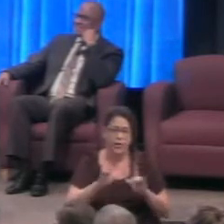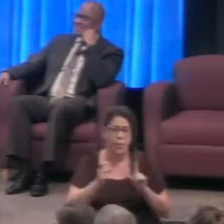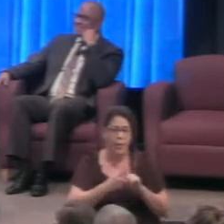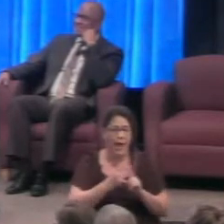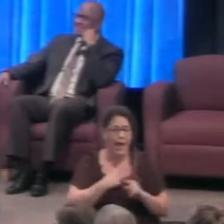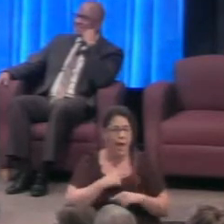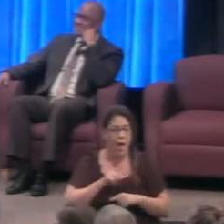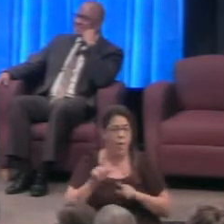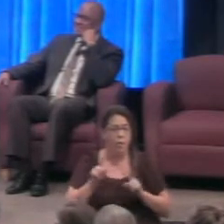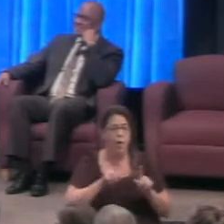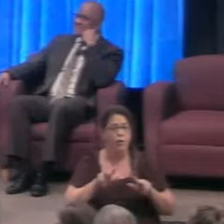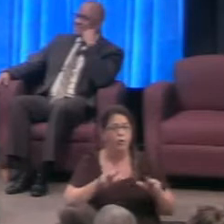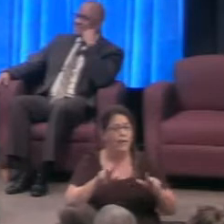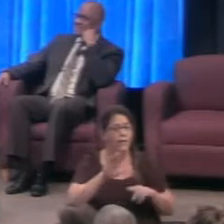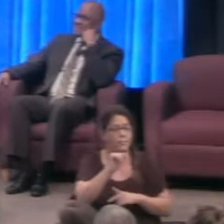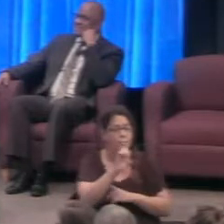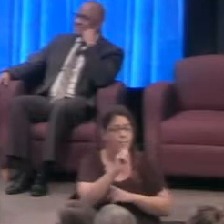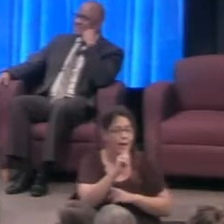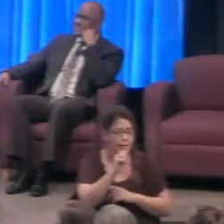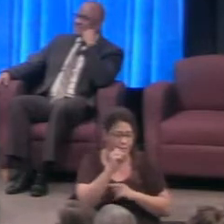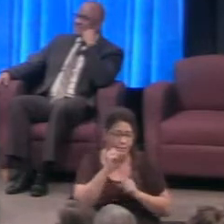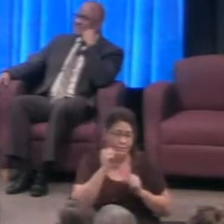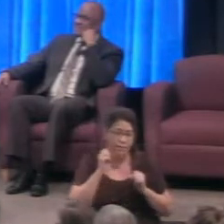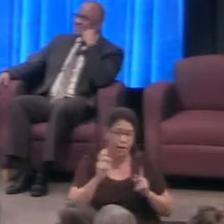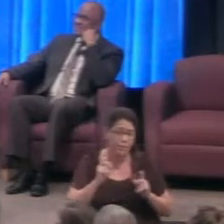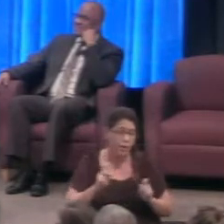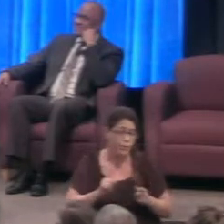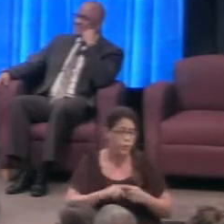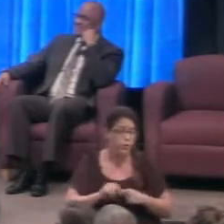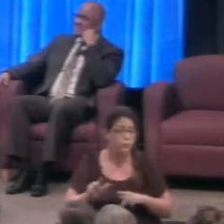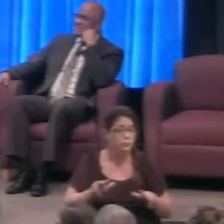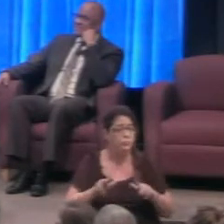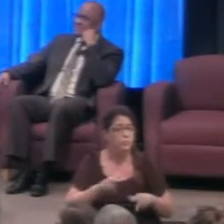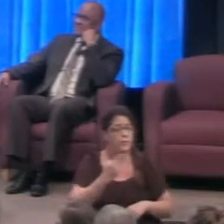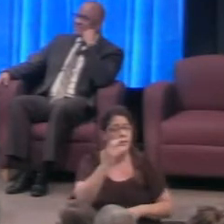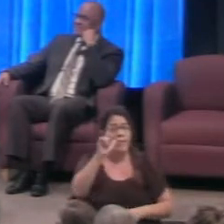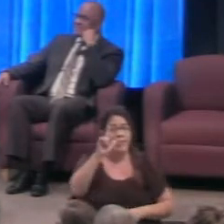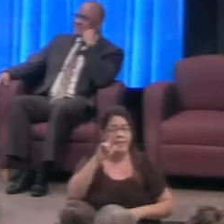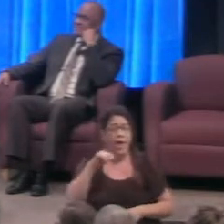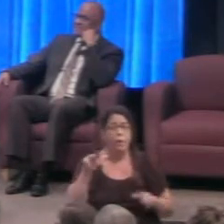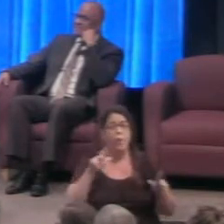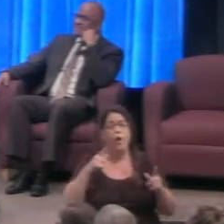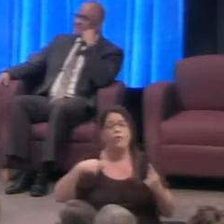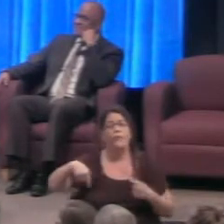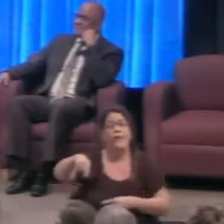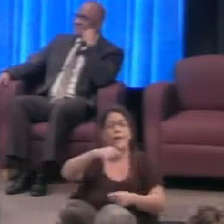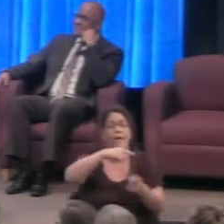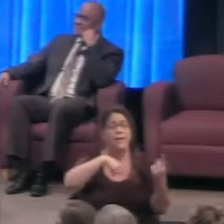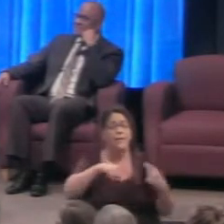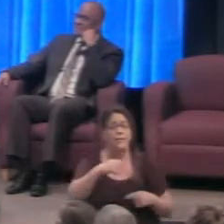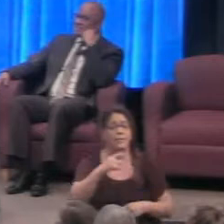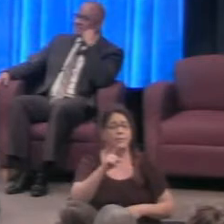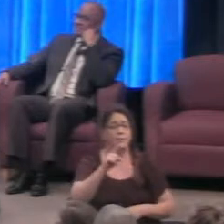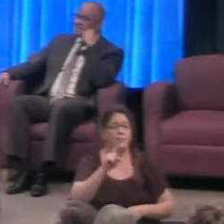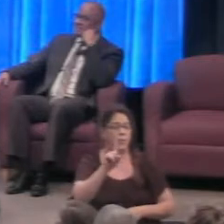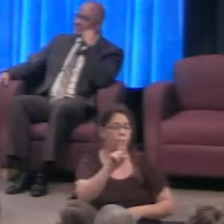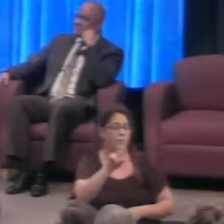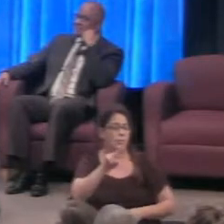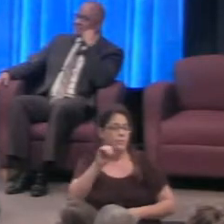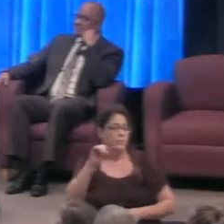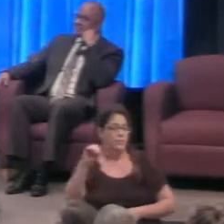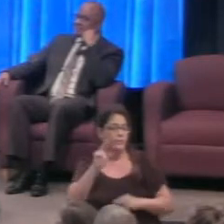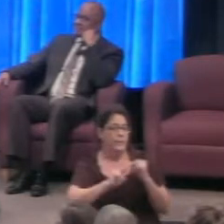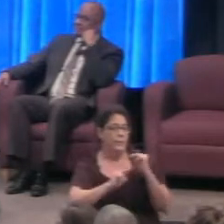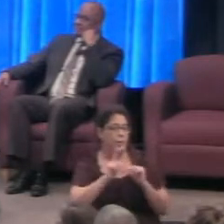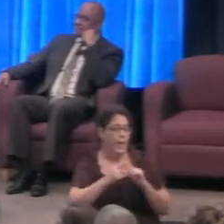this base, and I've had a lot of opportunity to do that, and at Hill Air Force Base, I would walk around the 1200 building when I lived there